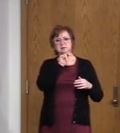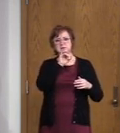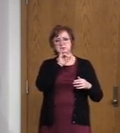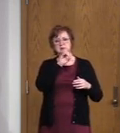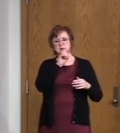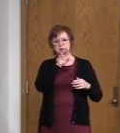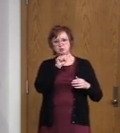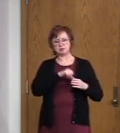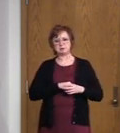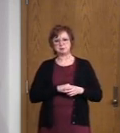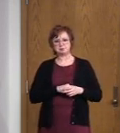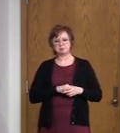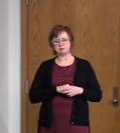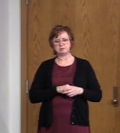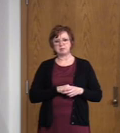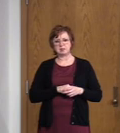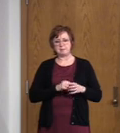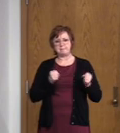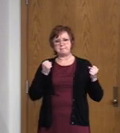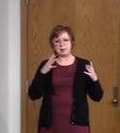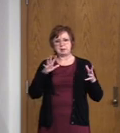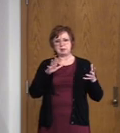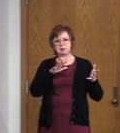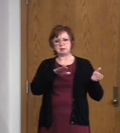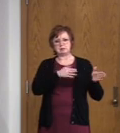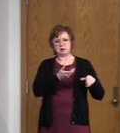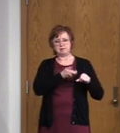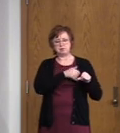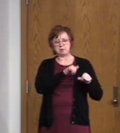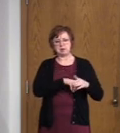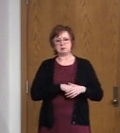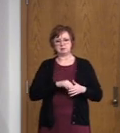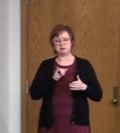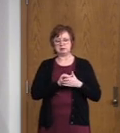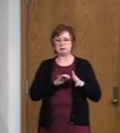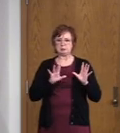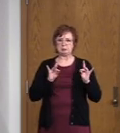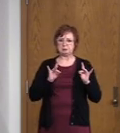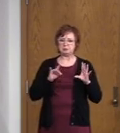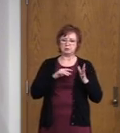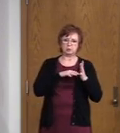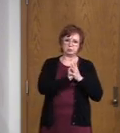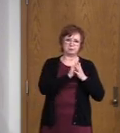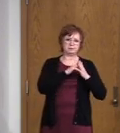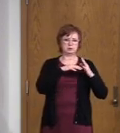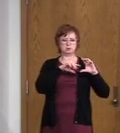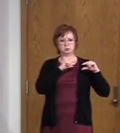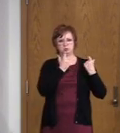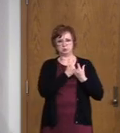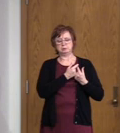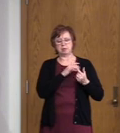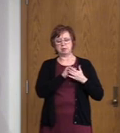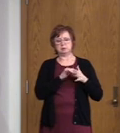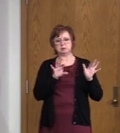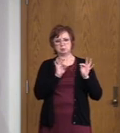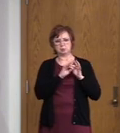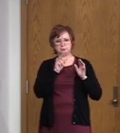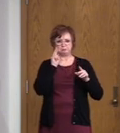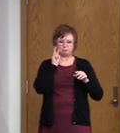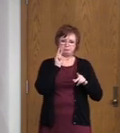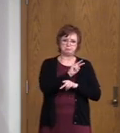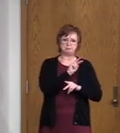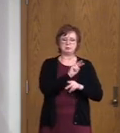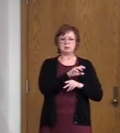how it has decimated the older population in our province. And it's why age is the primary factor involved in phase 2